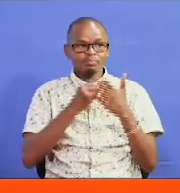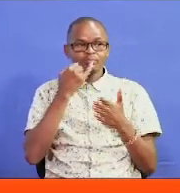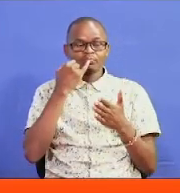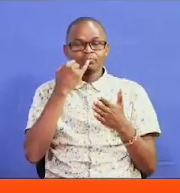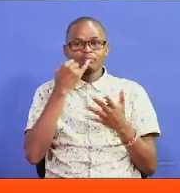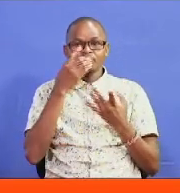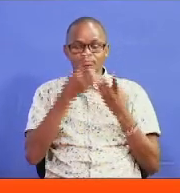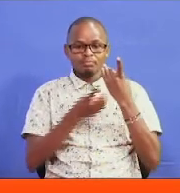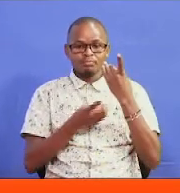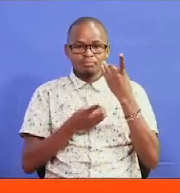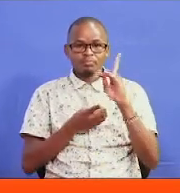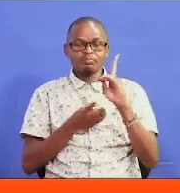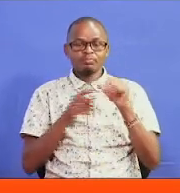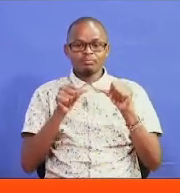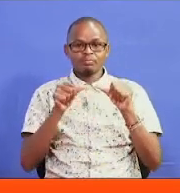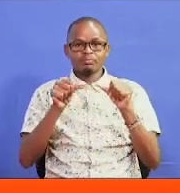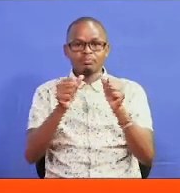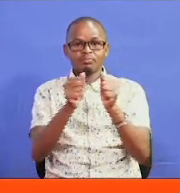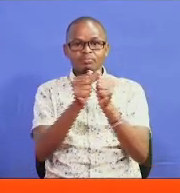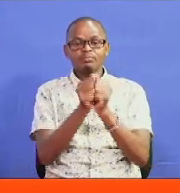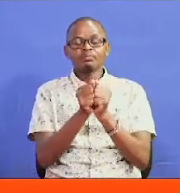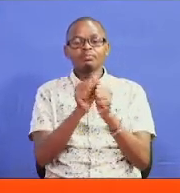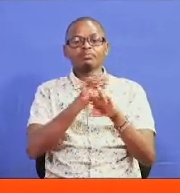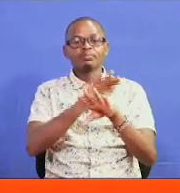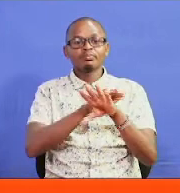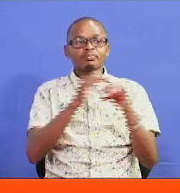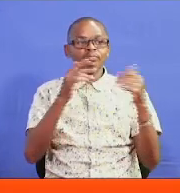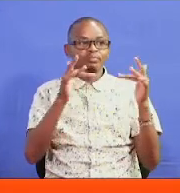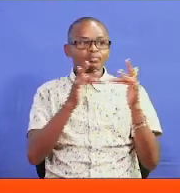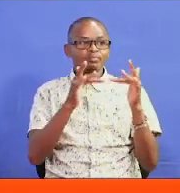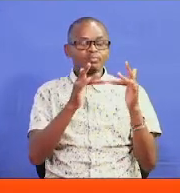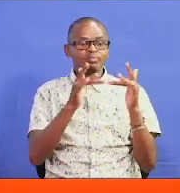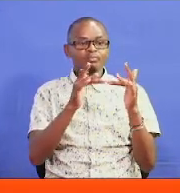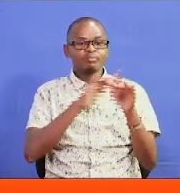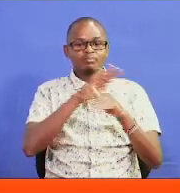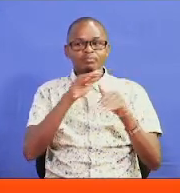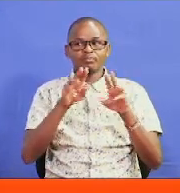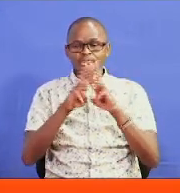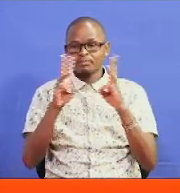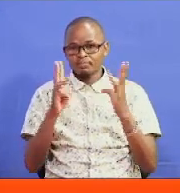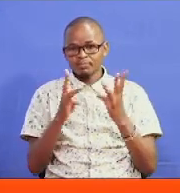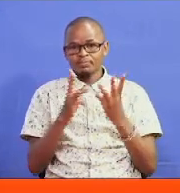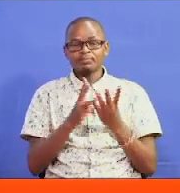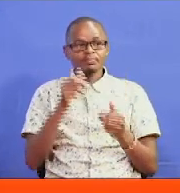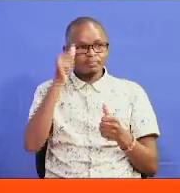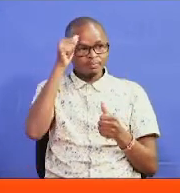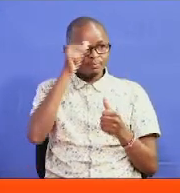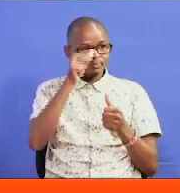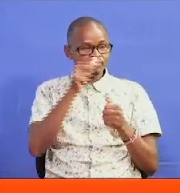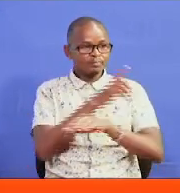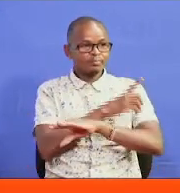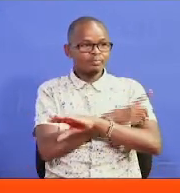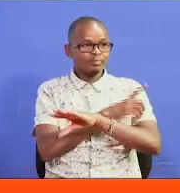a conversation that we shall be continuing with online tomorrow, as the whole world will be commemorating this day,